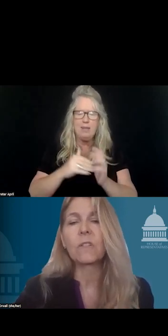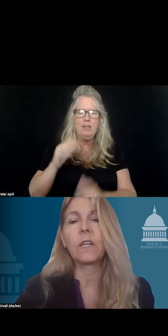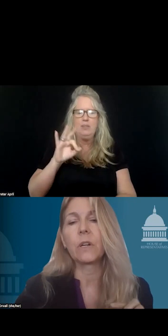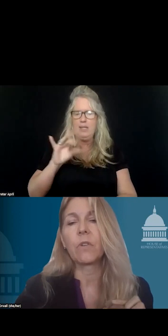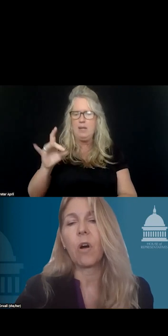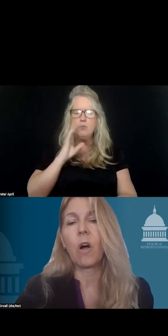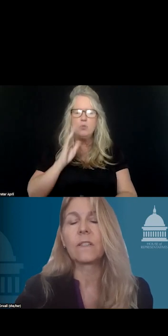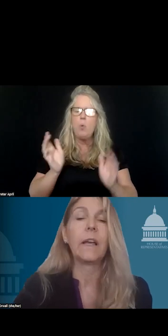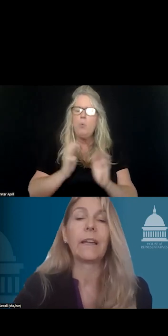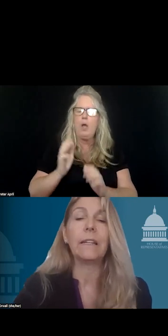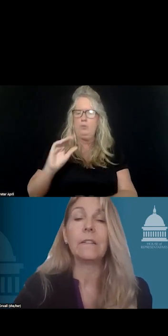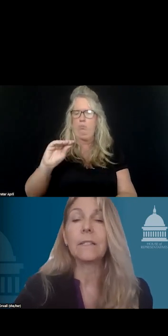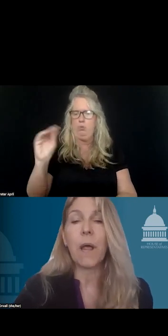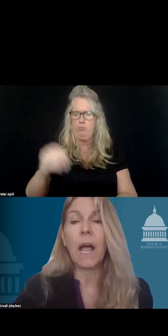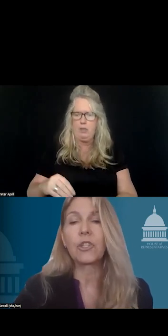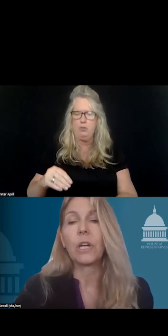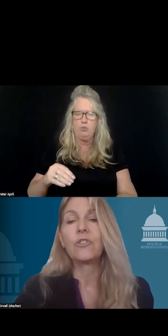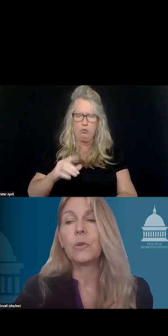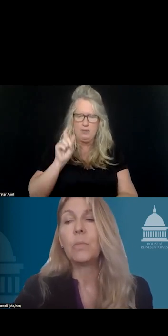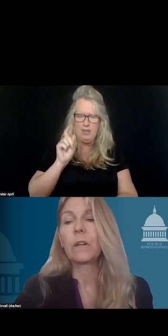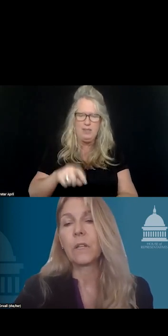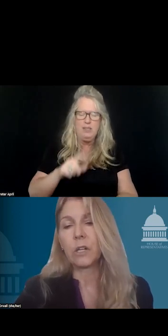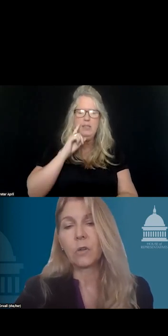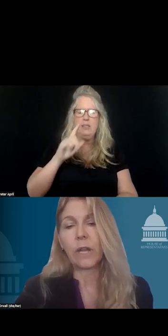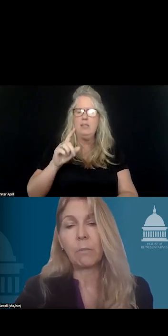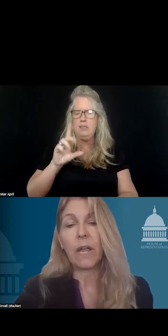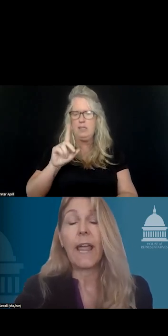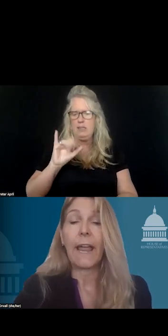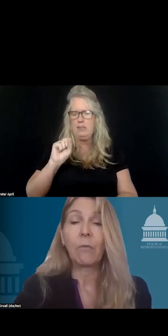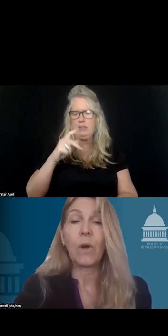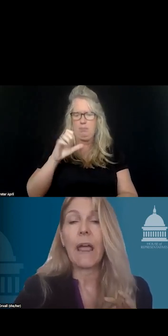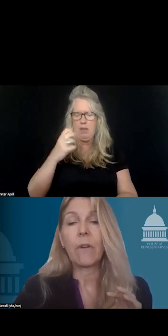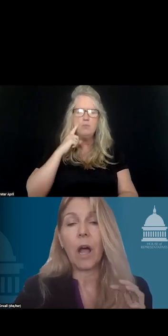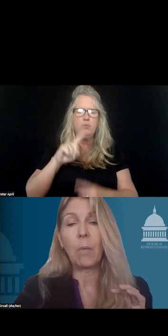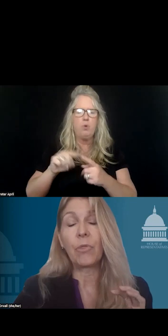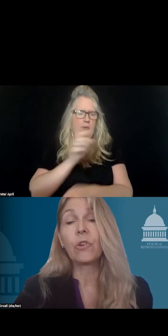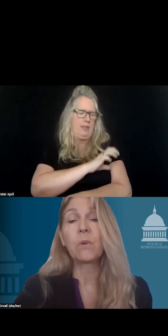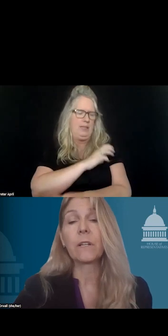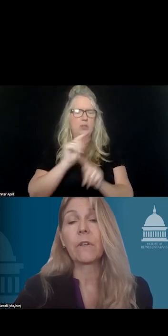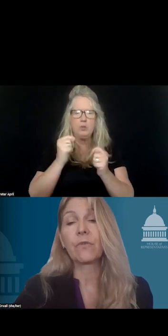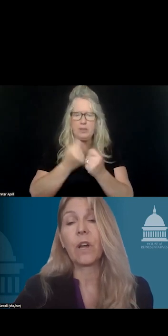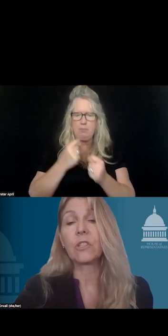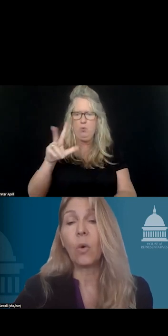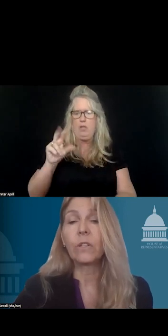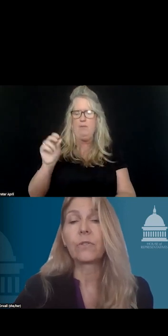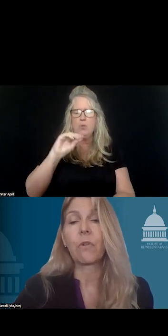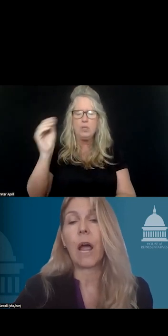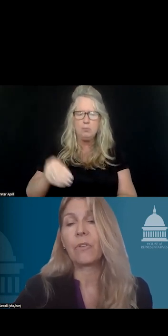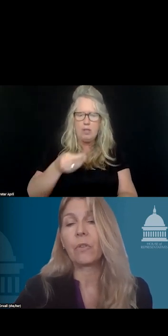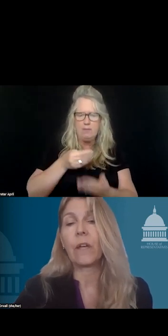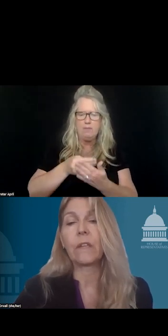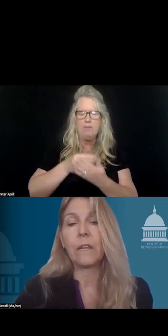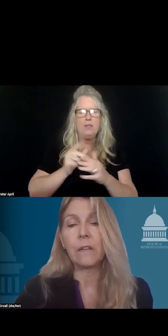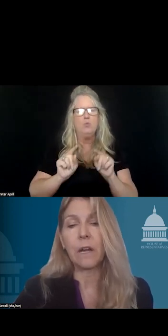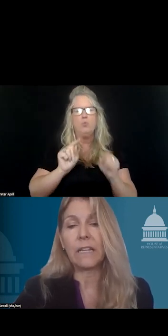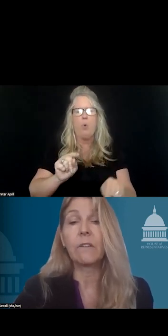small percentage of calls that need a dispatch to be a clinical team. And we have 30% of those funds going to the tribe